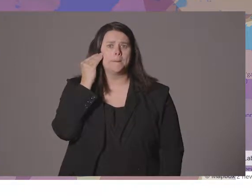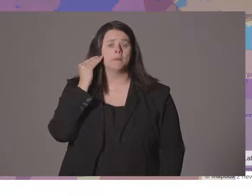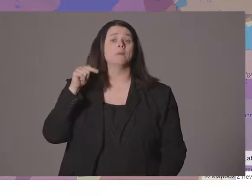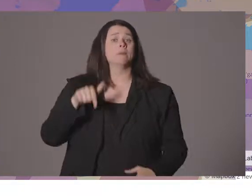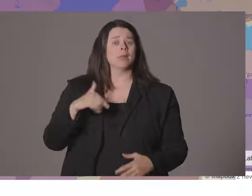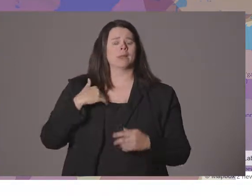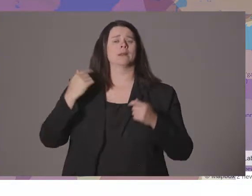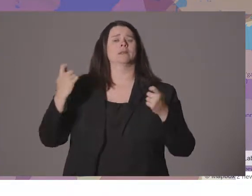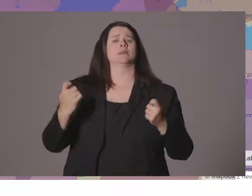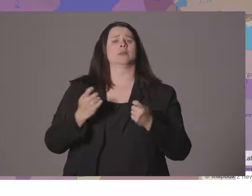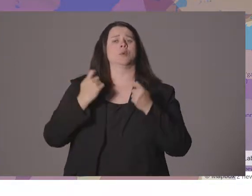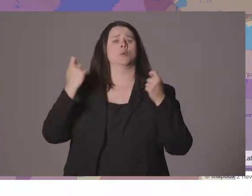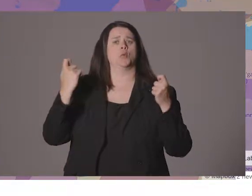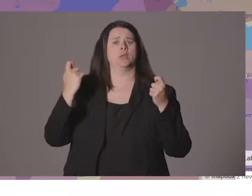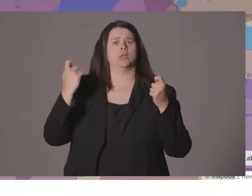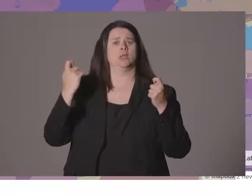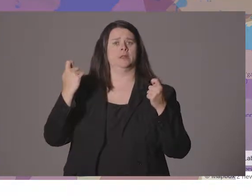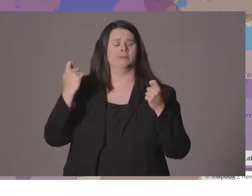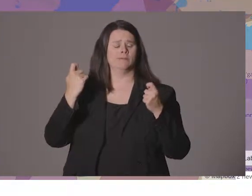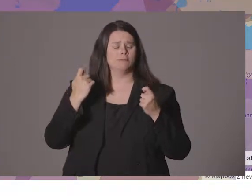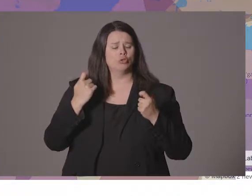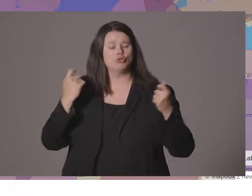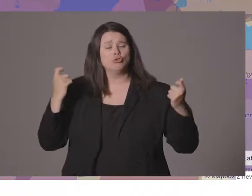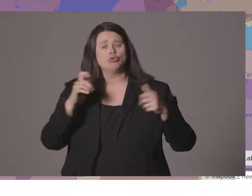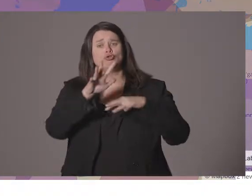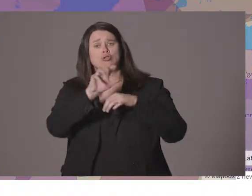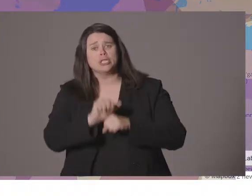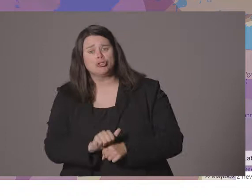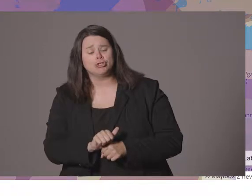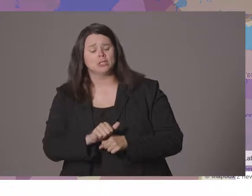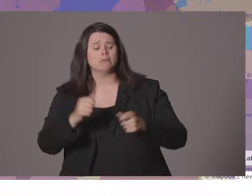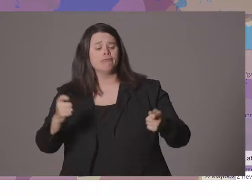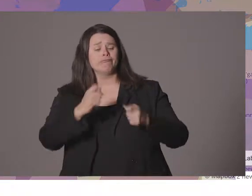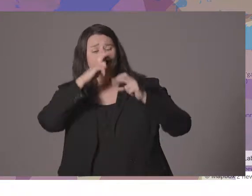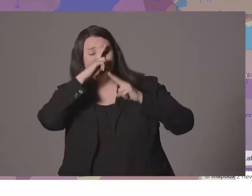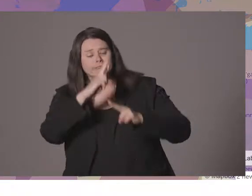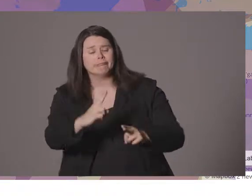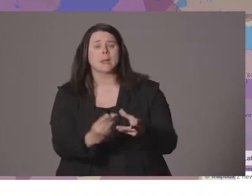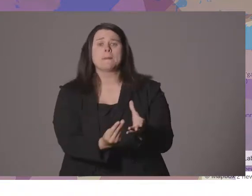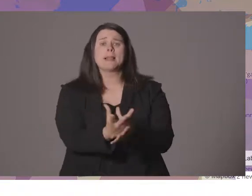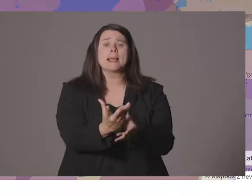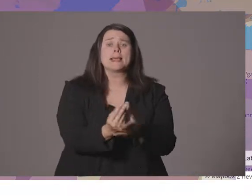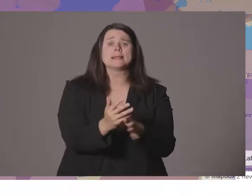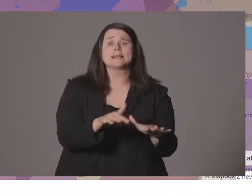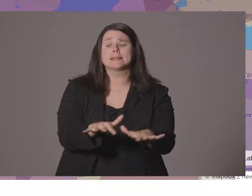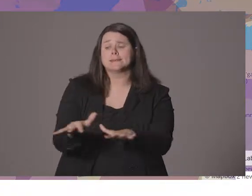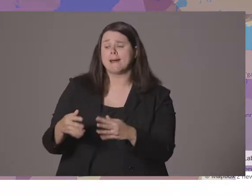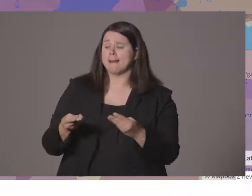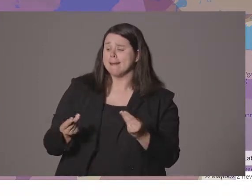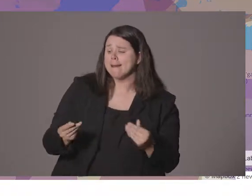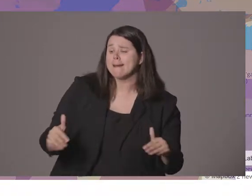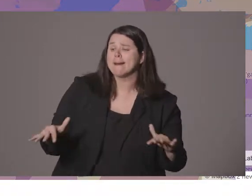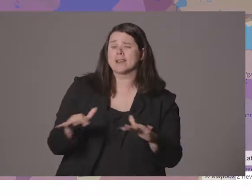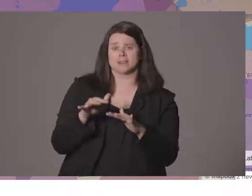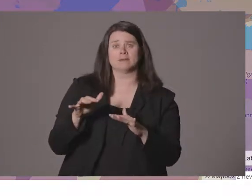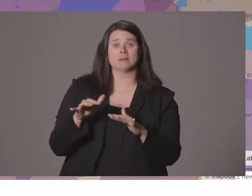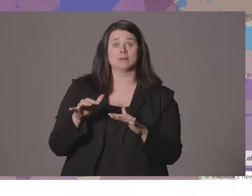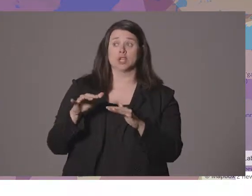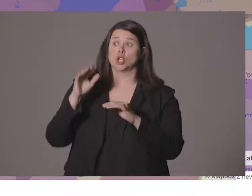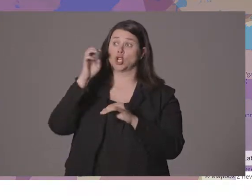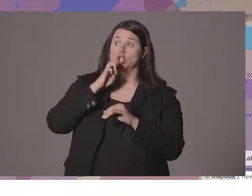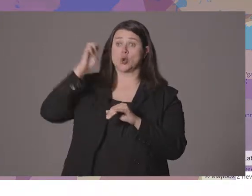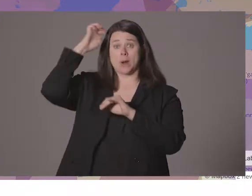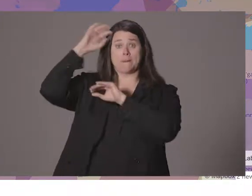here, and with the coming of European settlers, lost a lot of